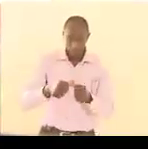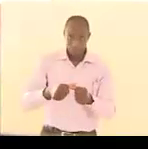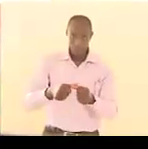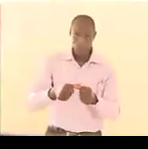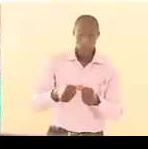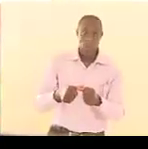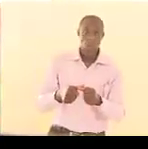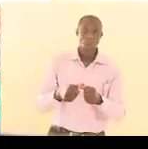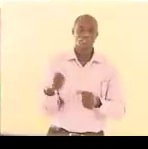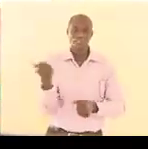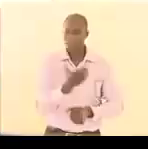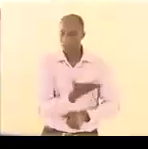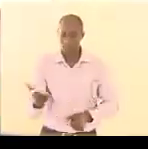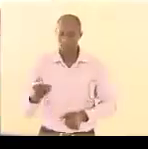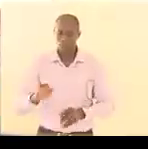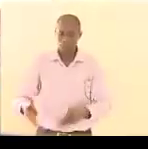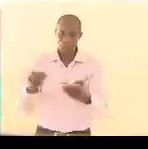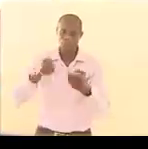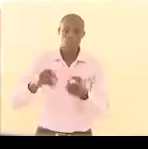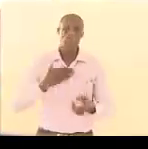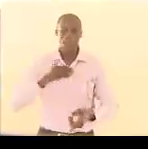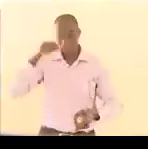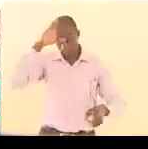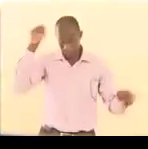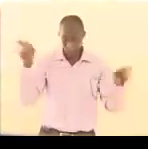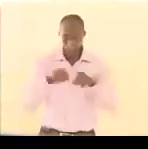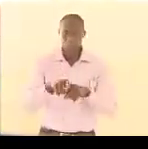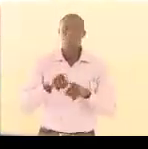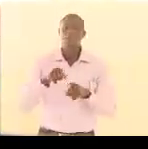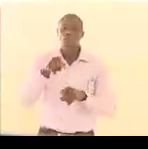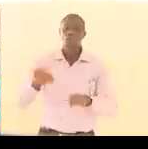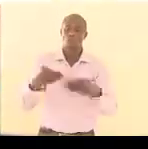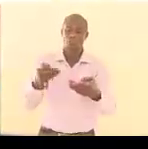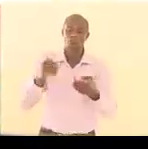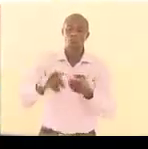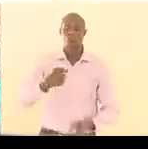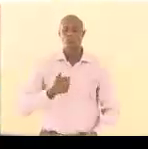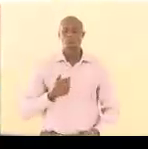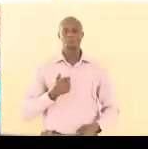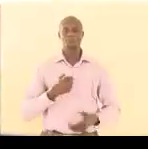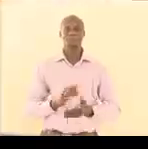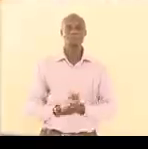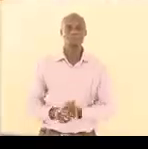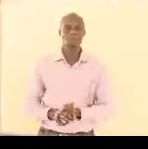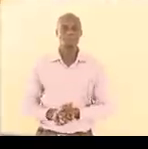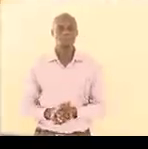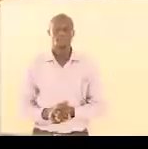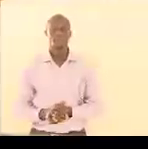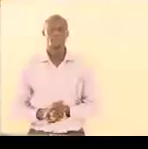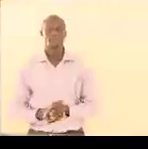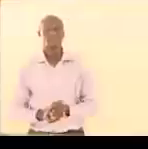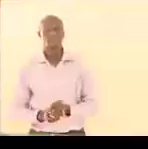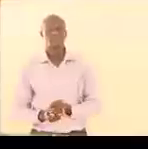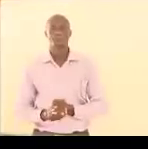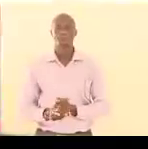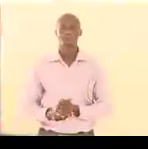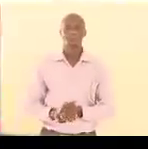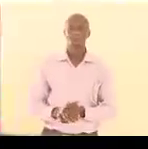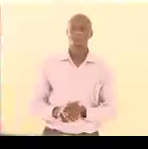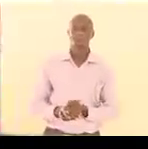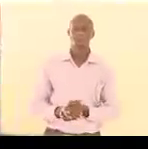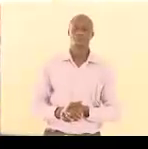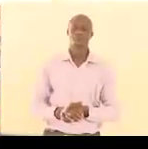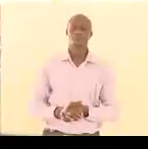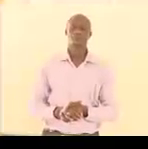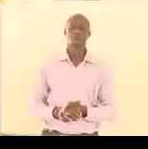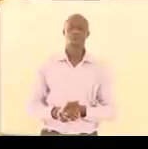remember, whatsoever you did to the least of my brother, you did also unto me. Whatsoever you did to the least of my brothers, to the least